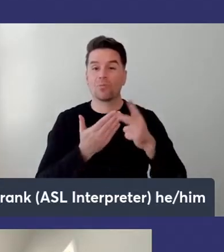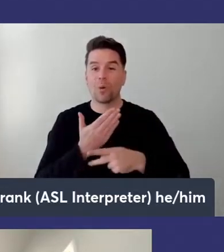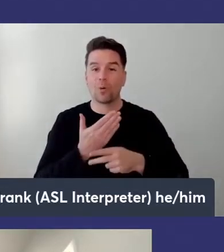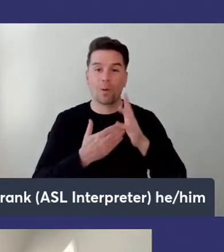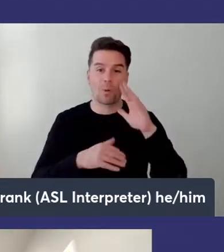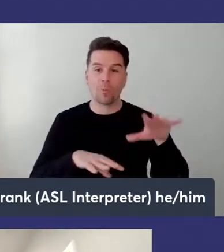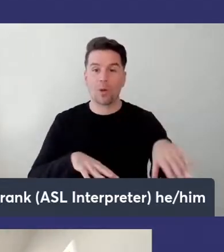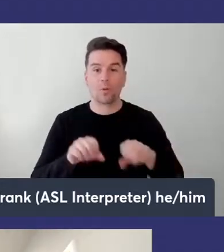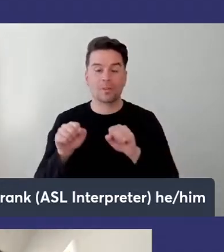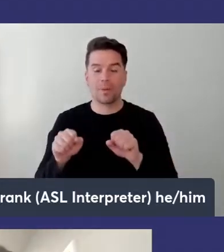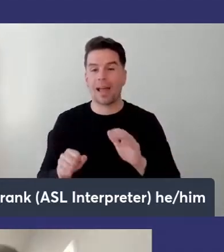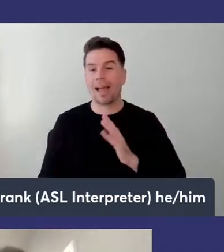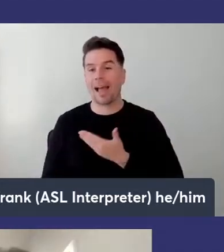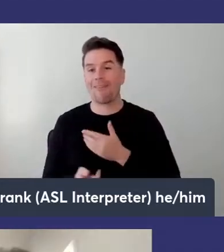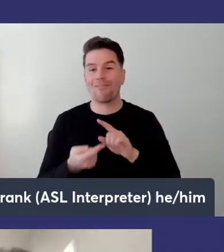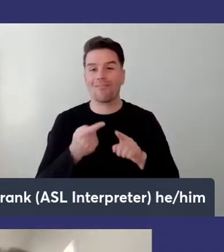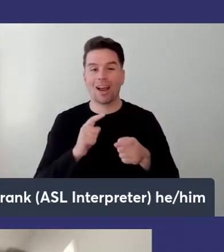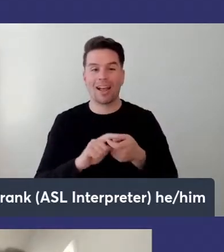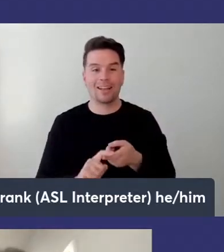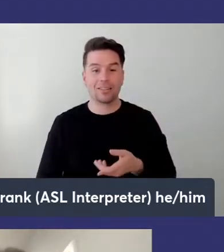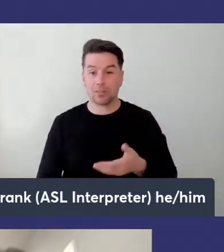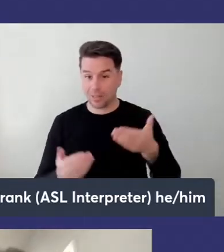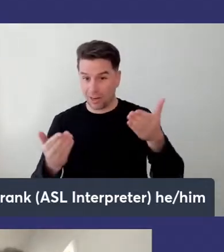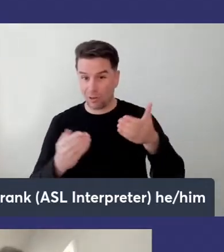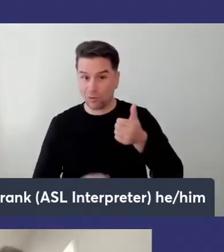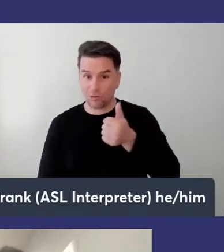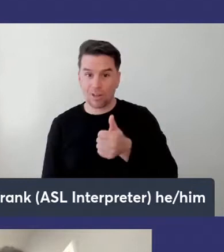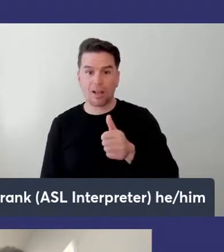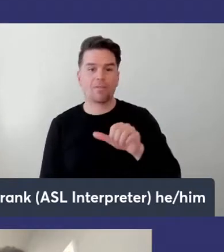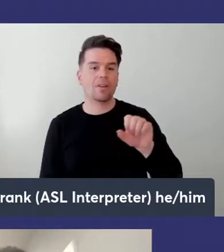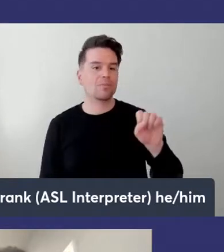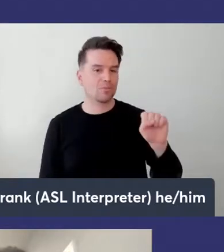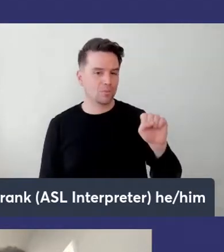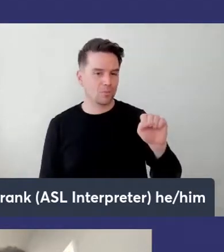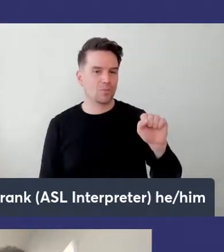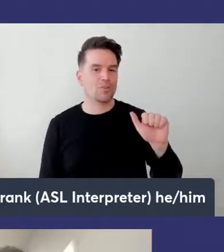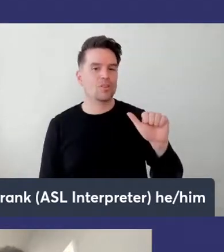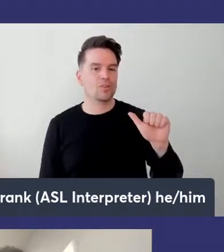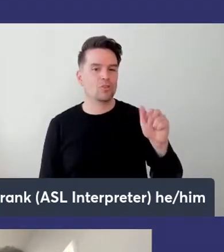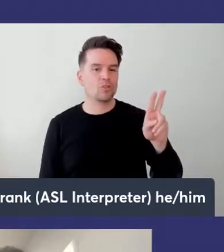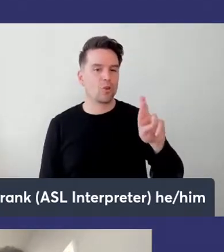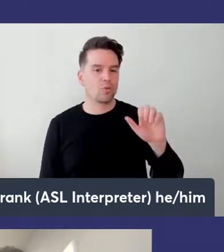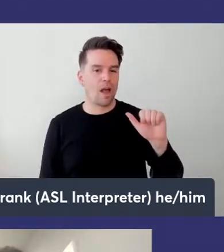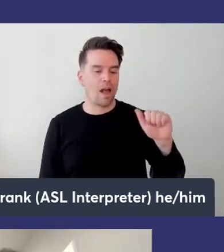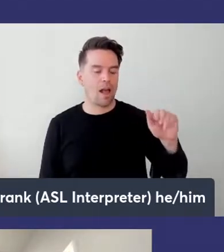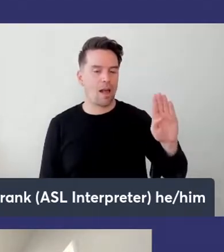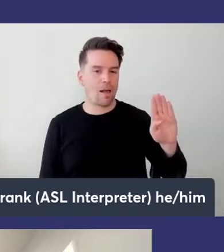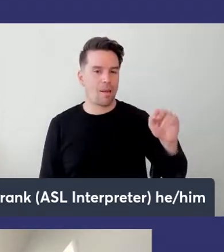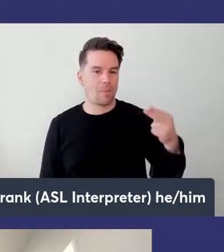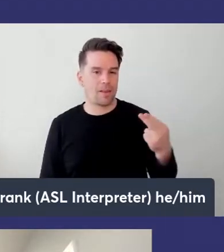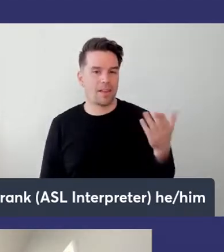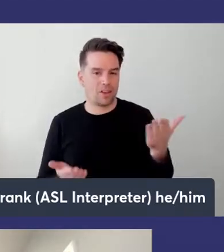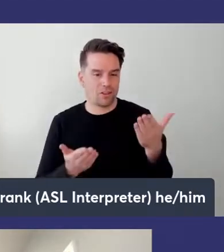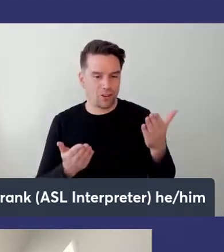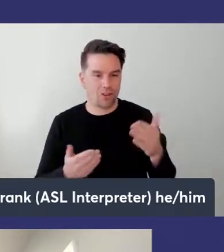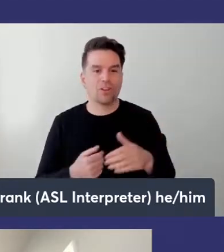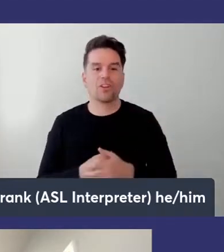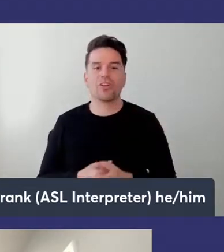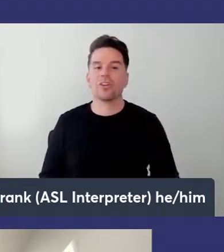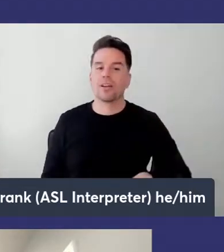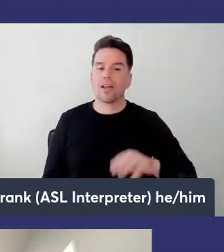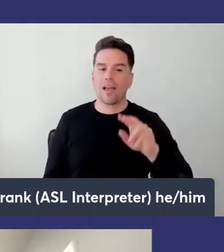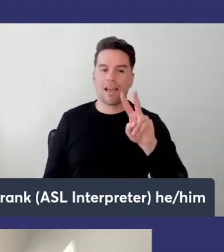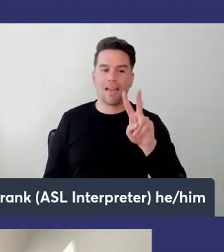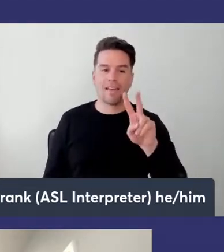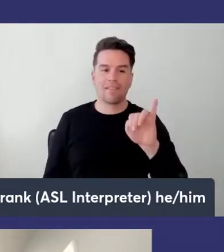yourselves? Yeah, sure. Saurabh here. I'm product manager for SageMaker Inference. Hey everyone, I'm